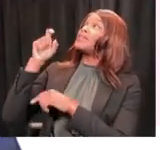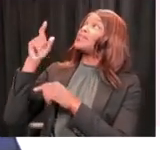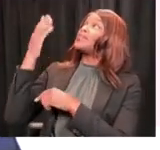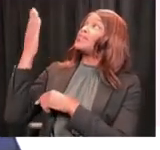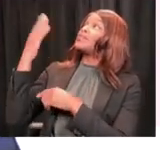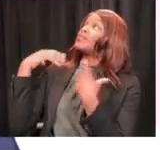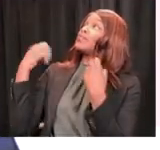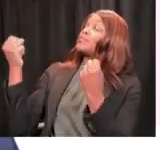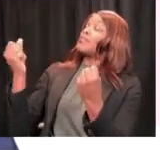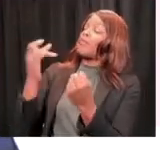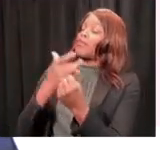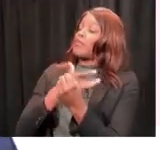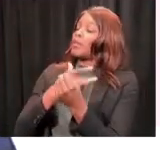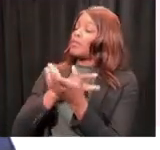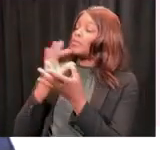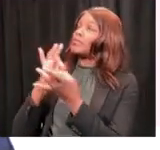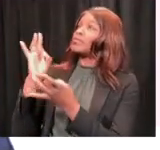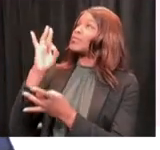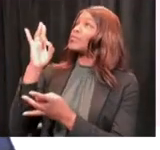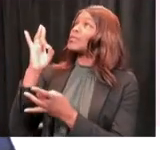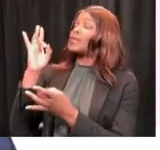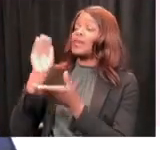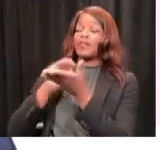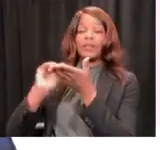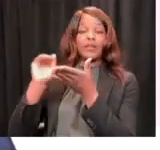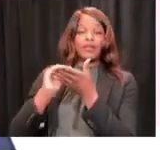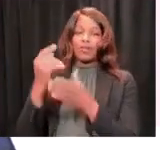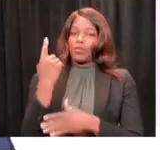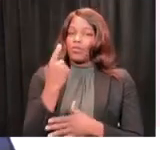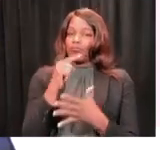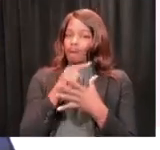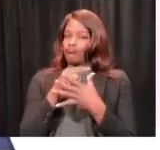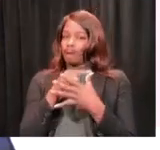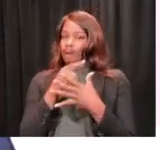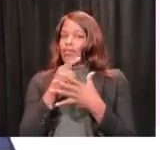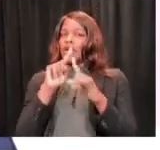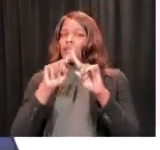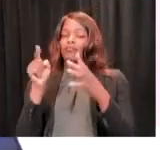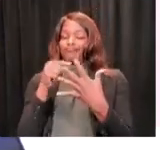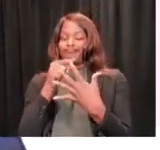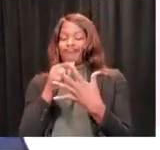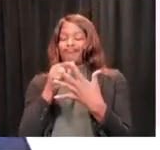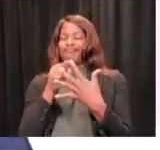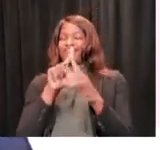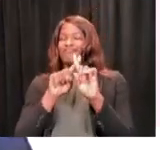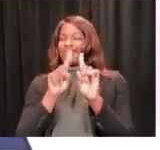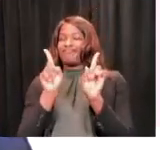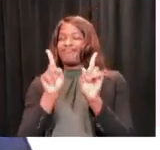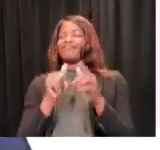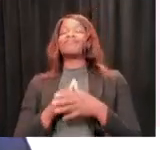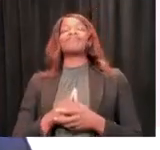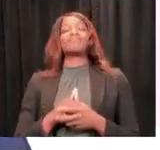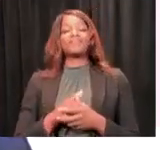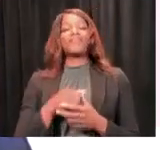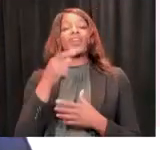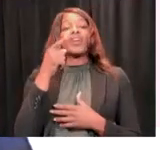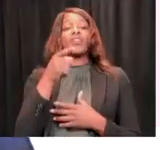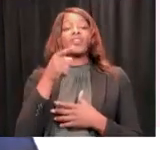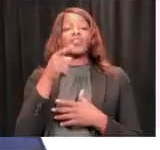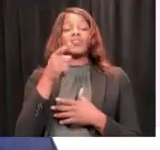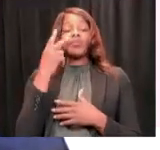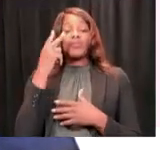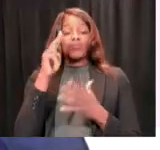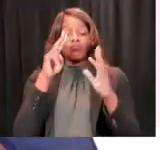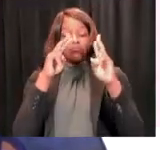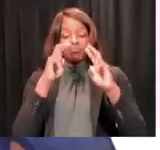heart, heal my soul. Forgiveness is one thing. But reconciliation is something different. When you look at that